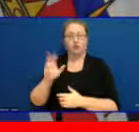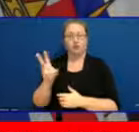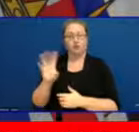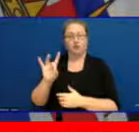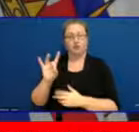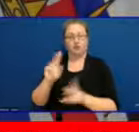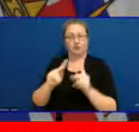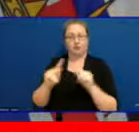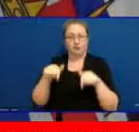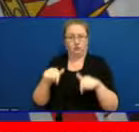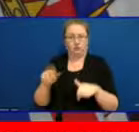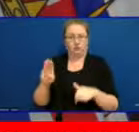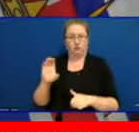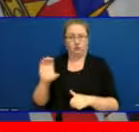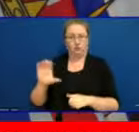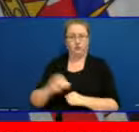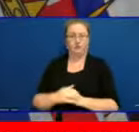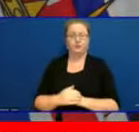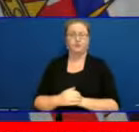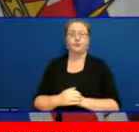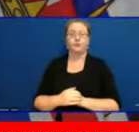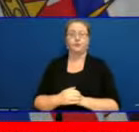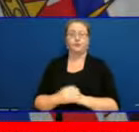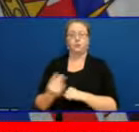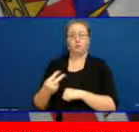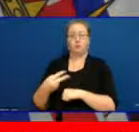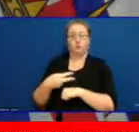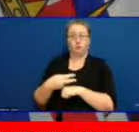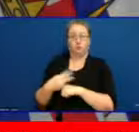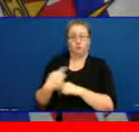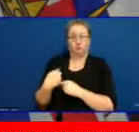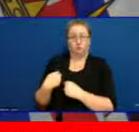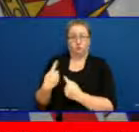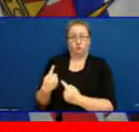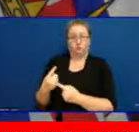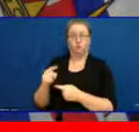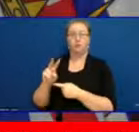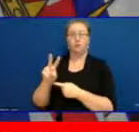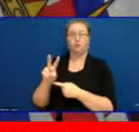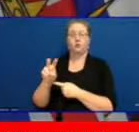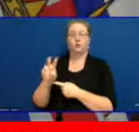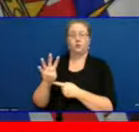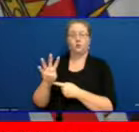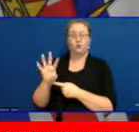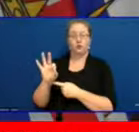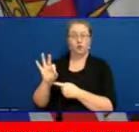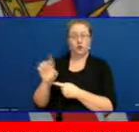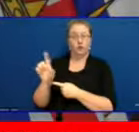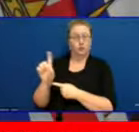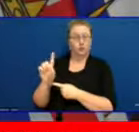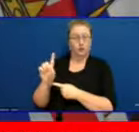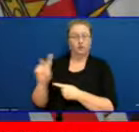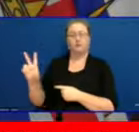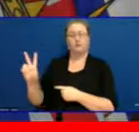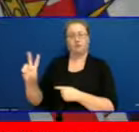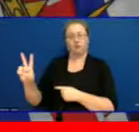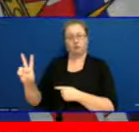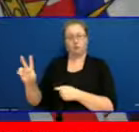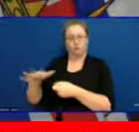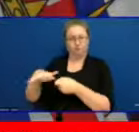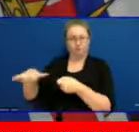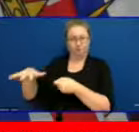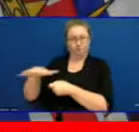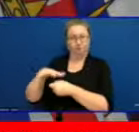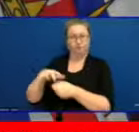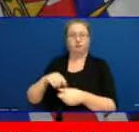20,368 people in British Columbia. And our new cases in the last 2 days, 249 are people in Vancouver